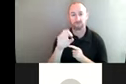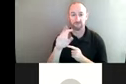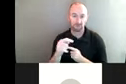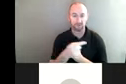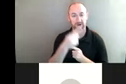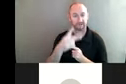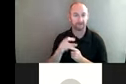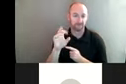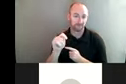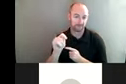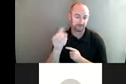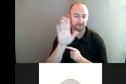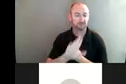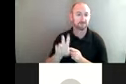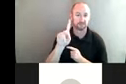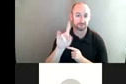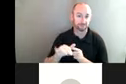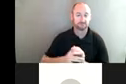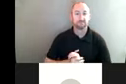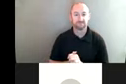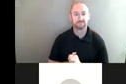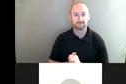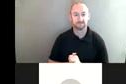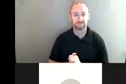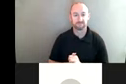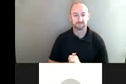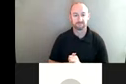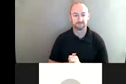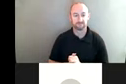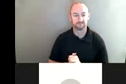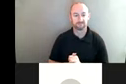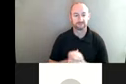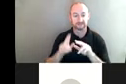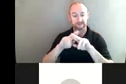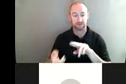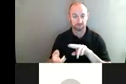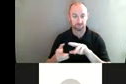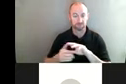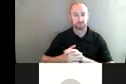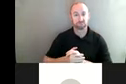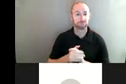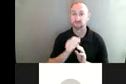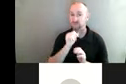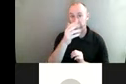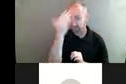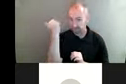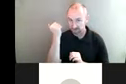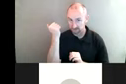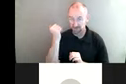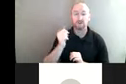foot and a half across Kentucky. That's a downward shift. Okay, so don't forget, you know, that's going